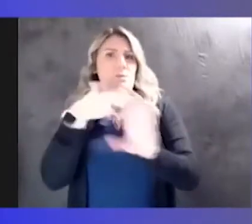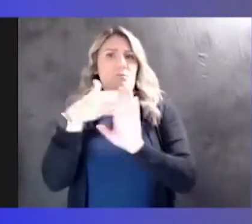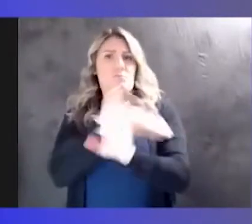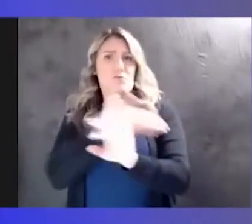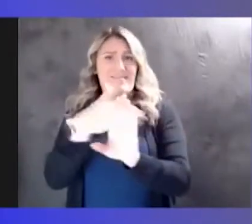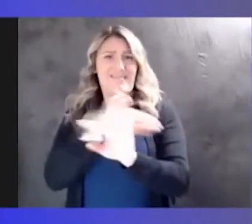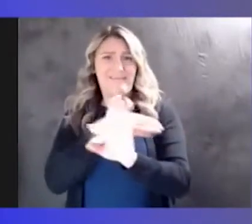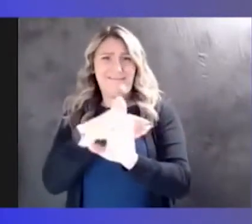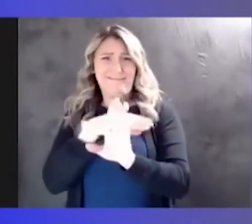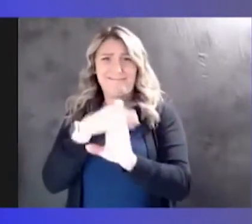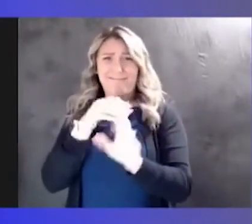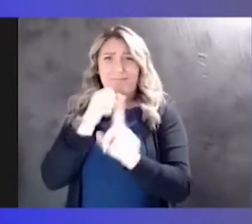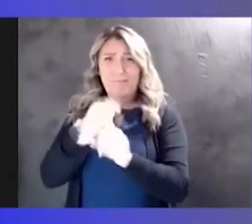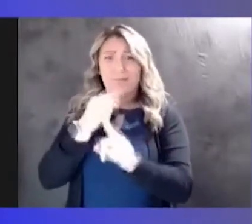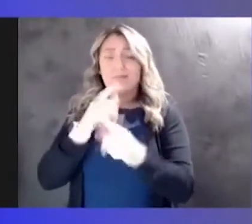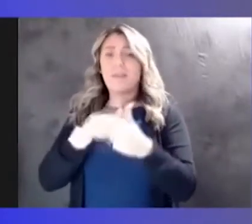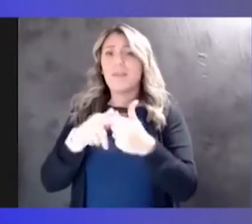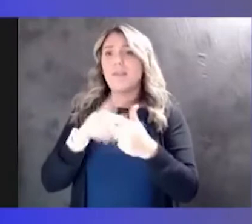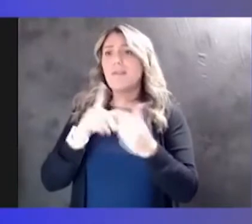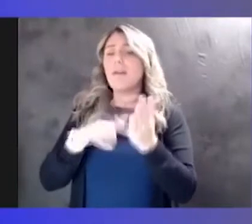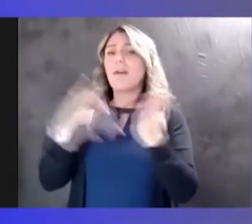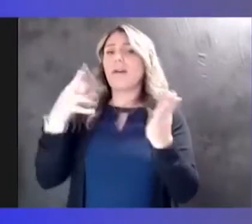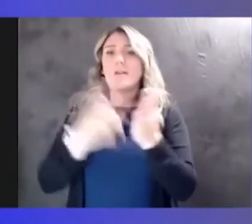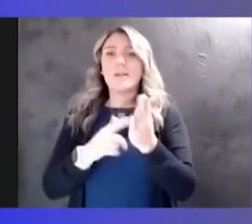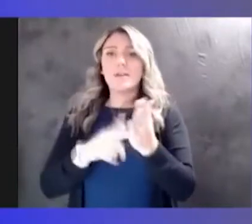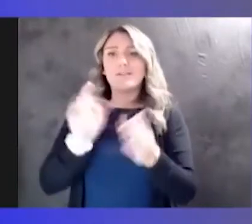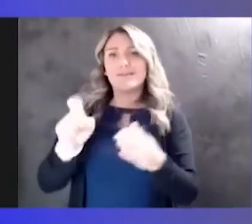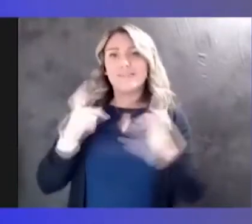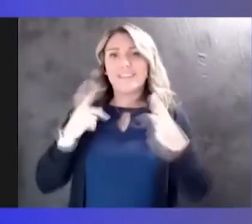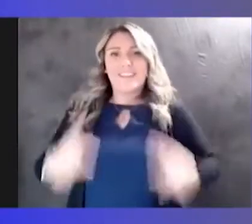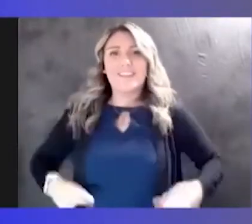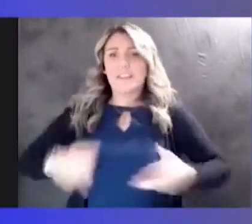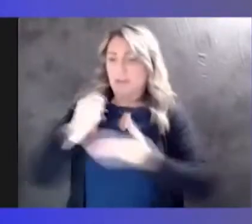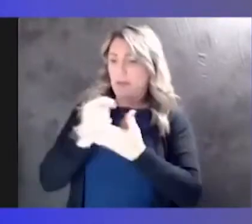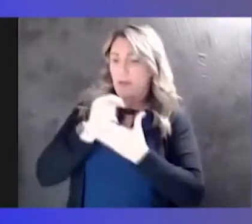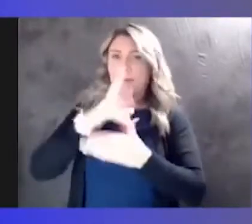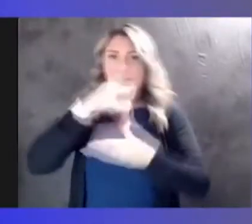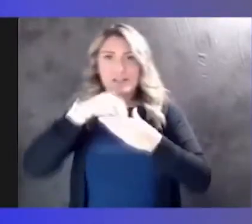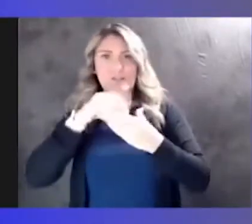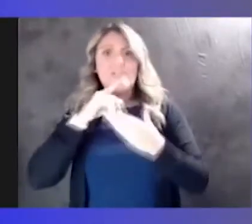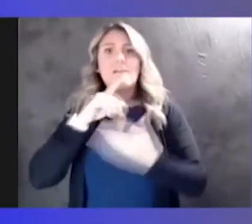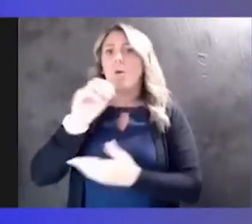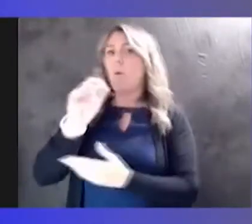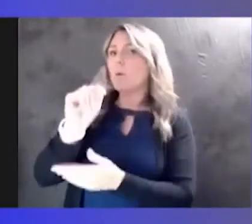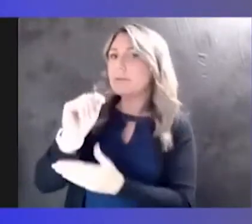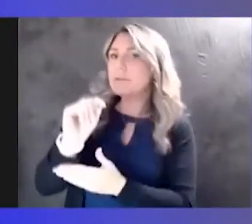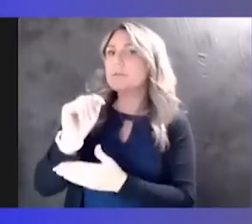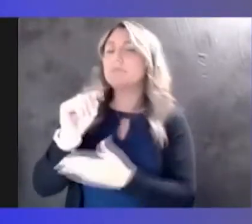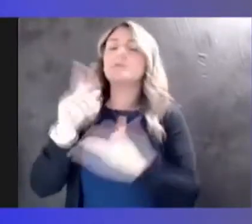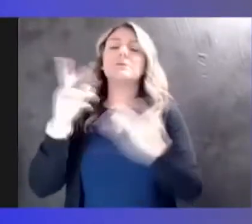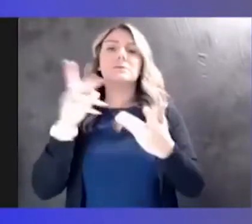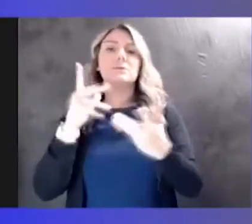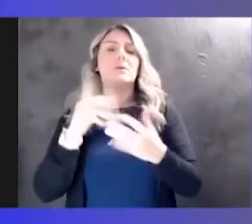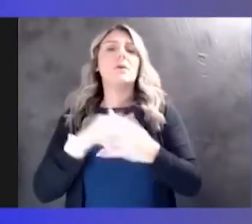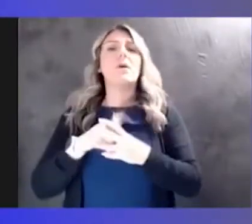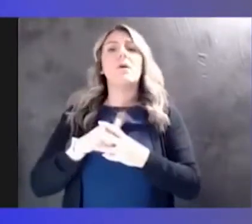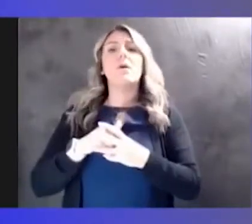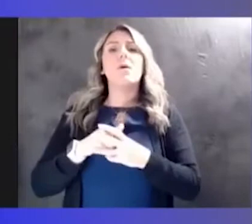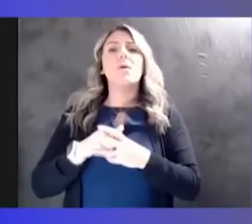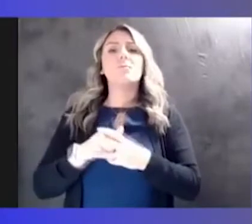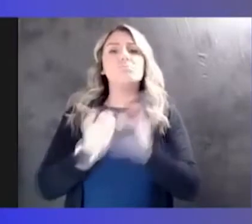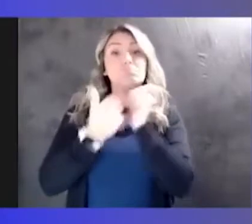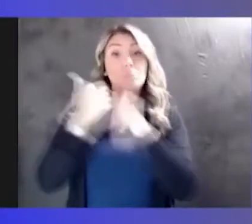we're going to need to get the physical therapist involved, an occupational therapist, but most of the time, the women are doing